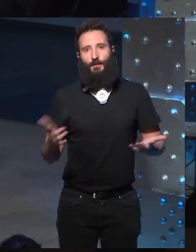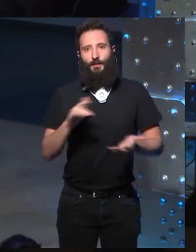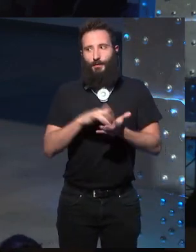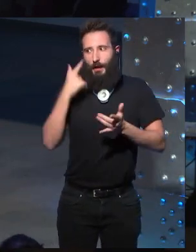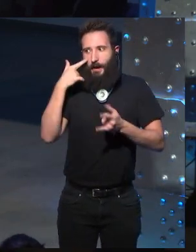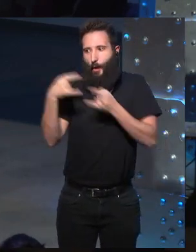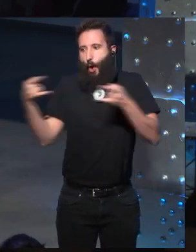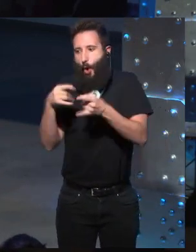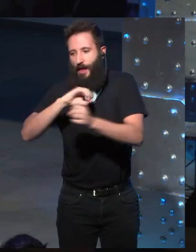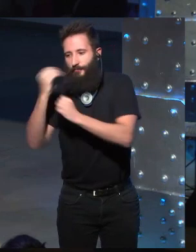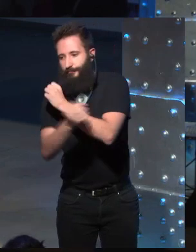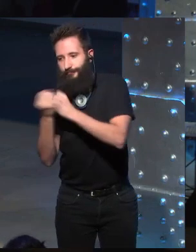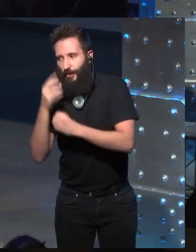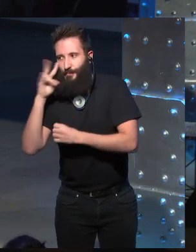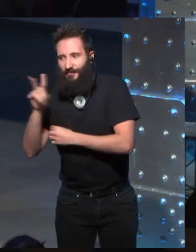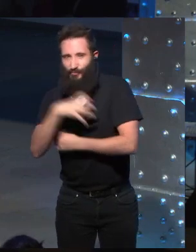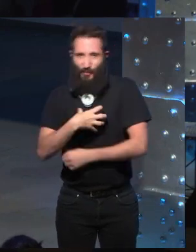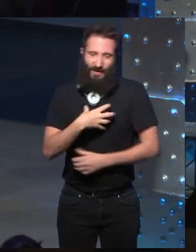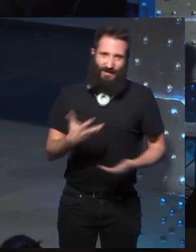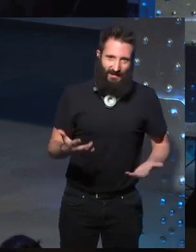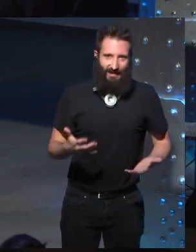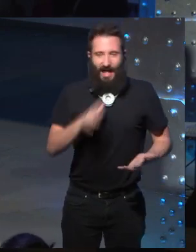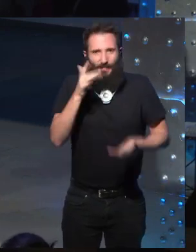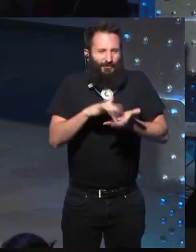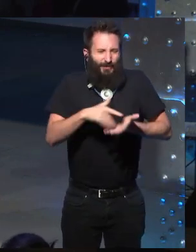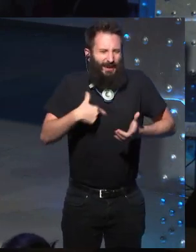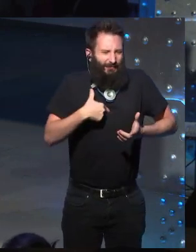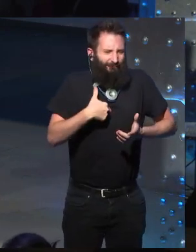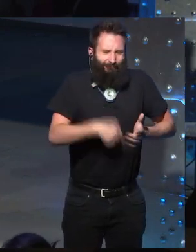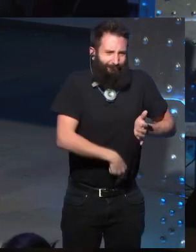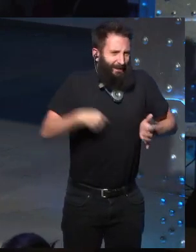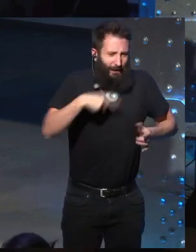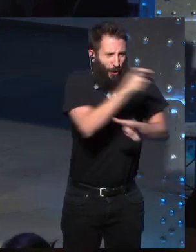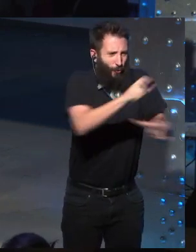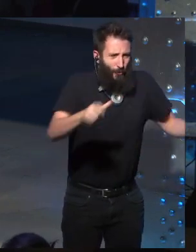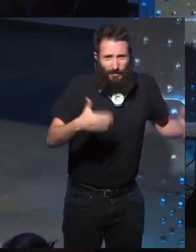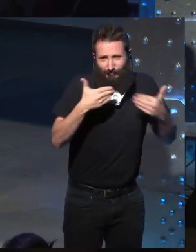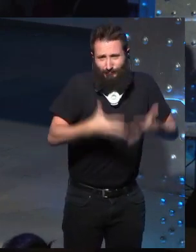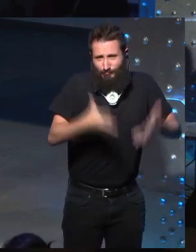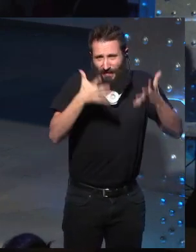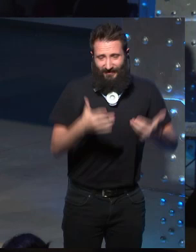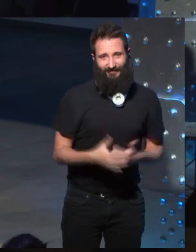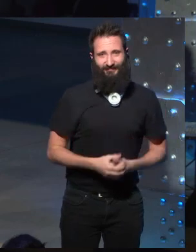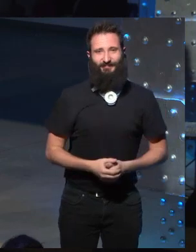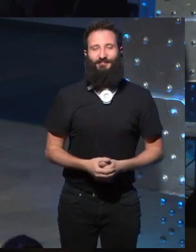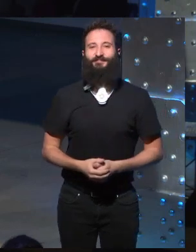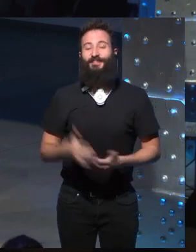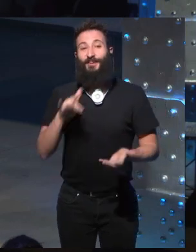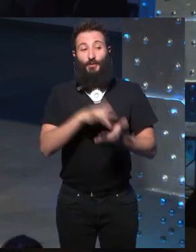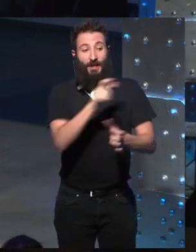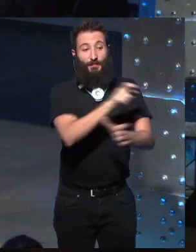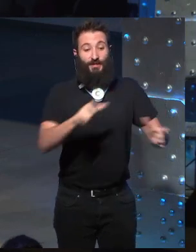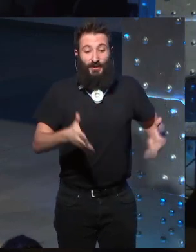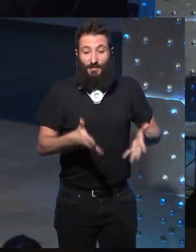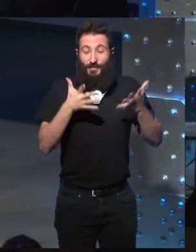know. Bien. I like humans. Yeah. Bueno, precisamente. So, because you